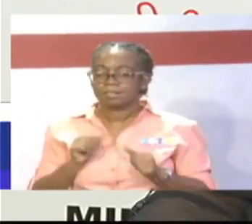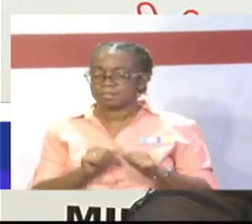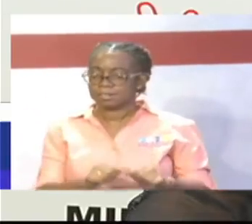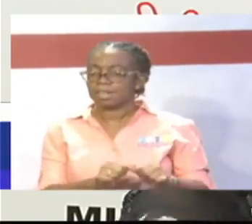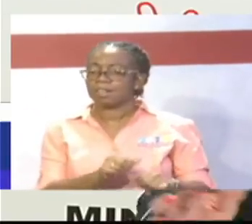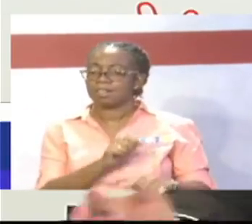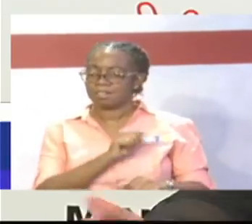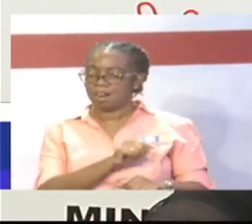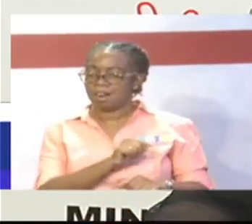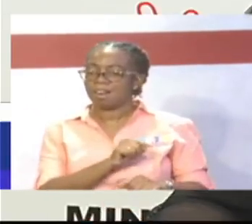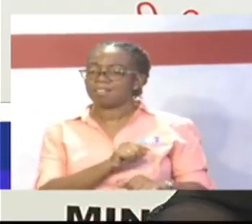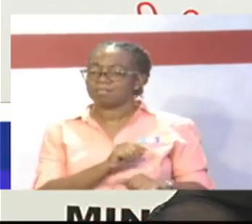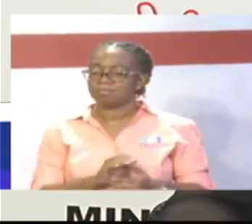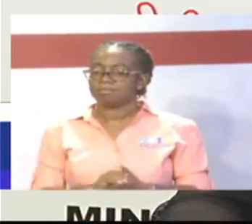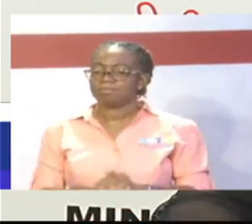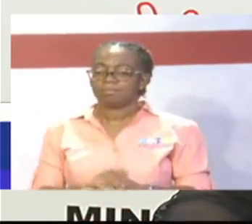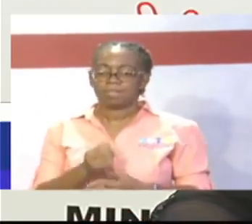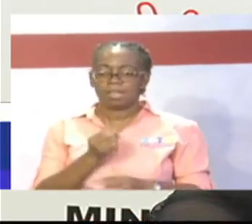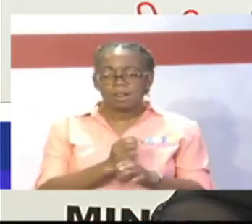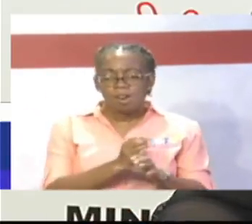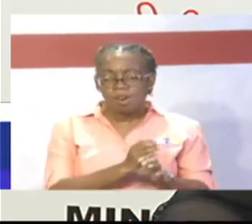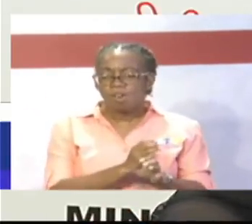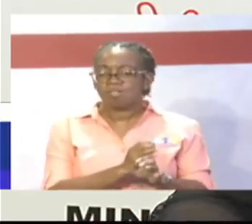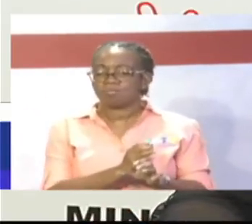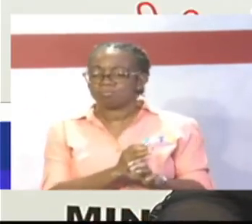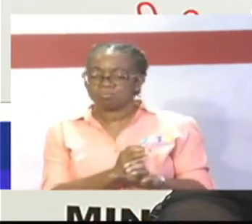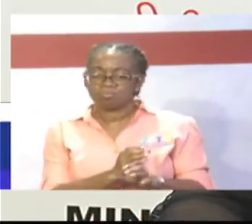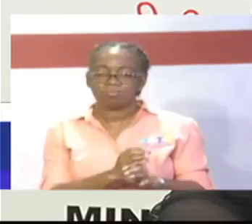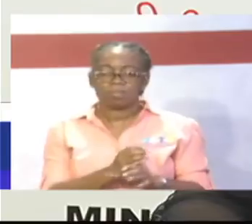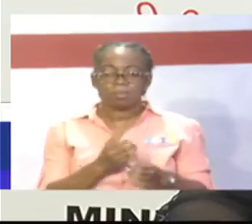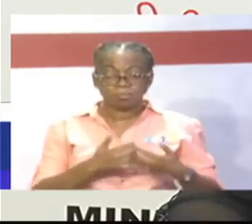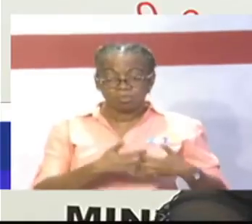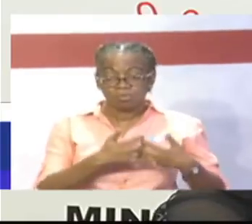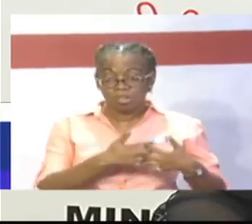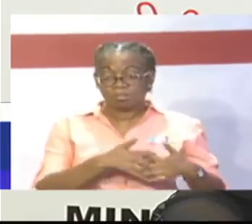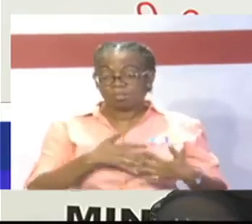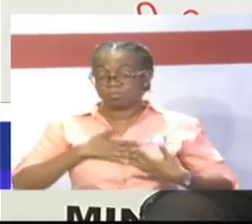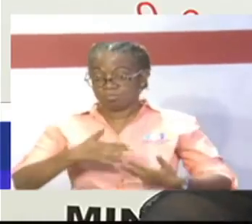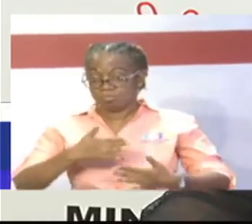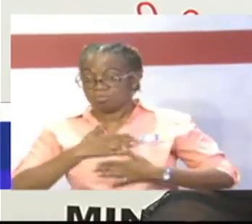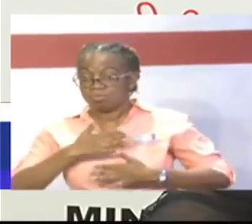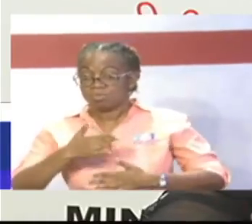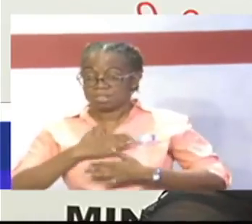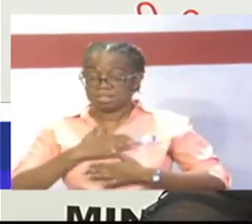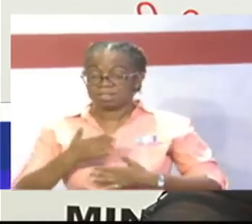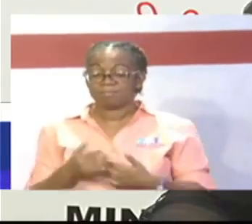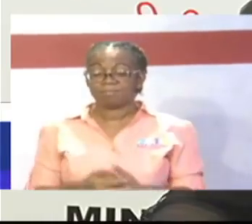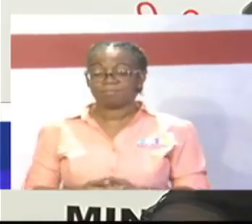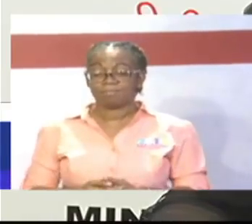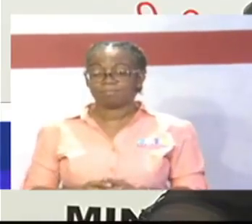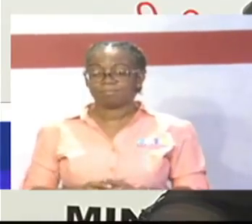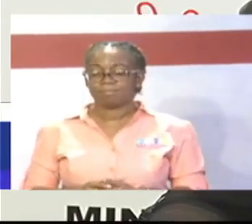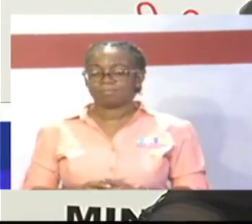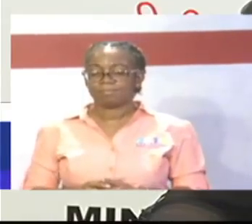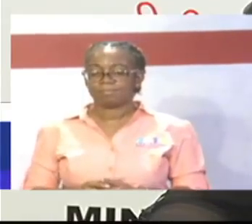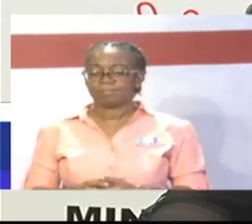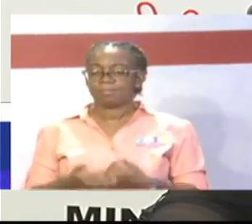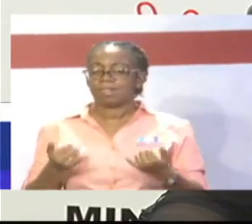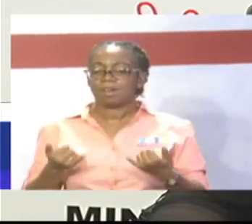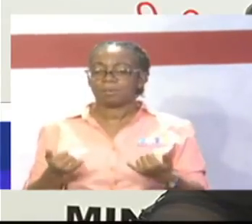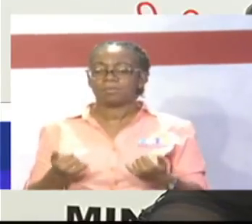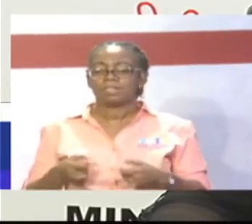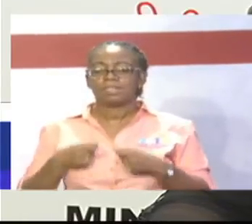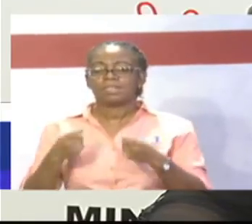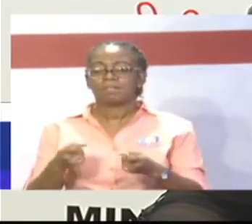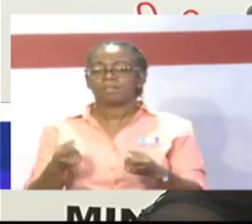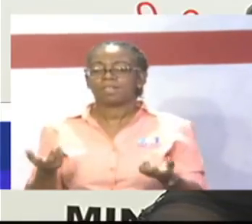have been receiving the required care, including ventilation as needed. I'd like to now provide an update on